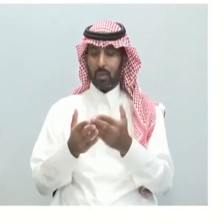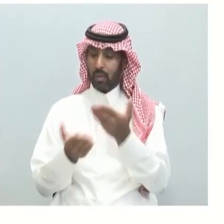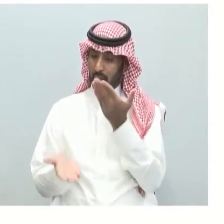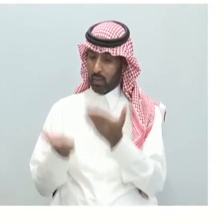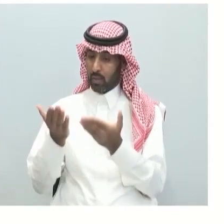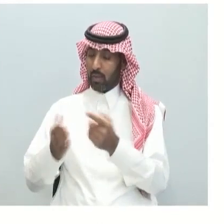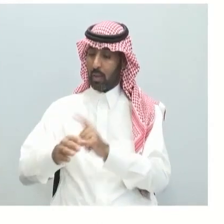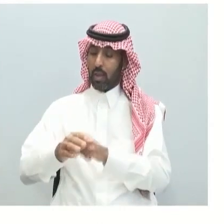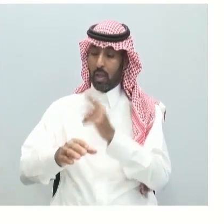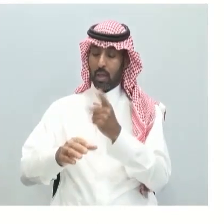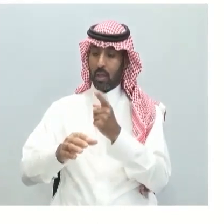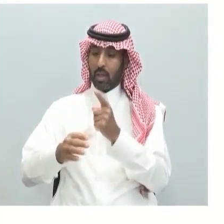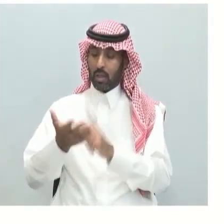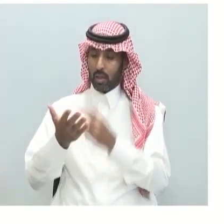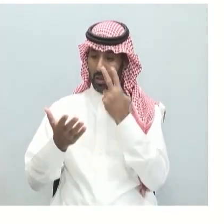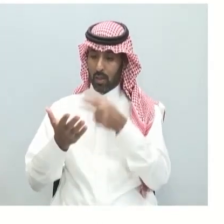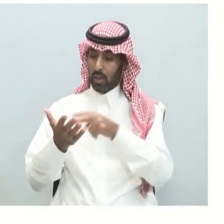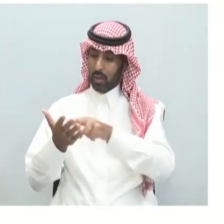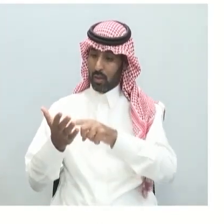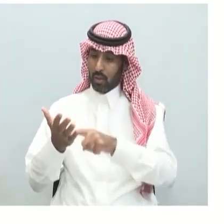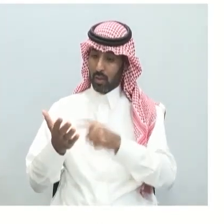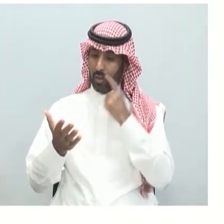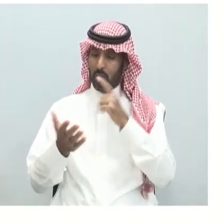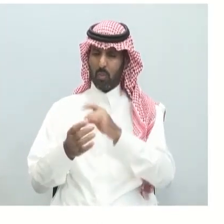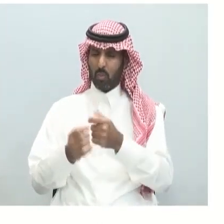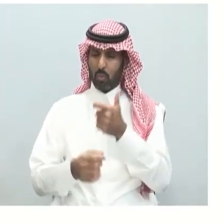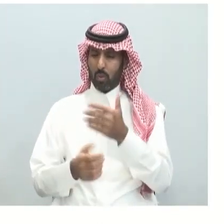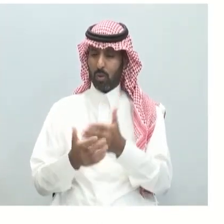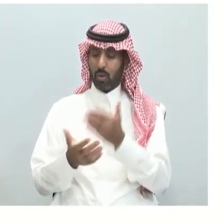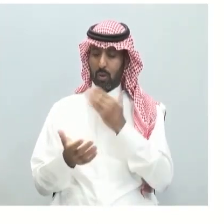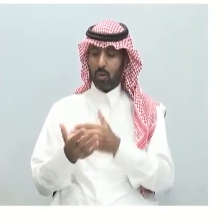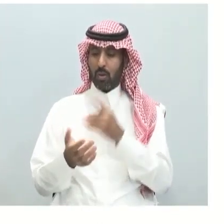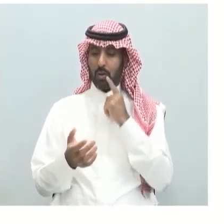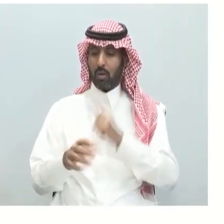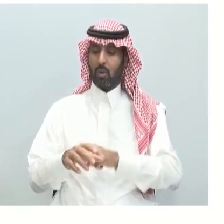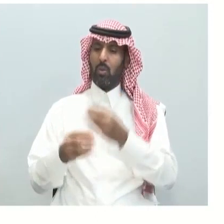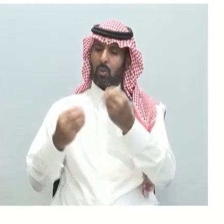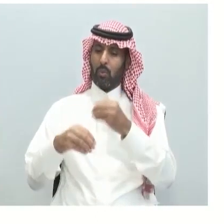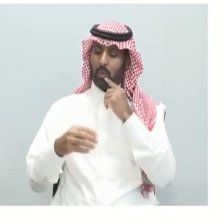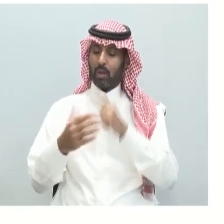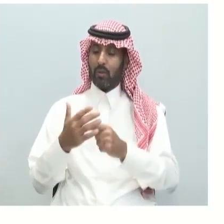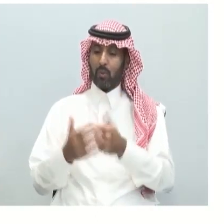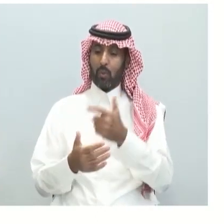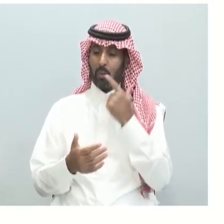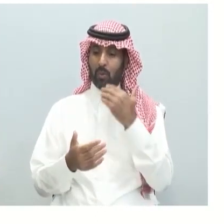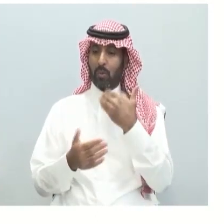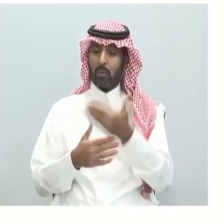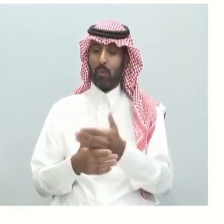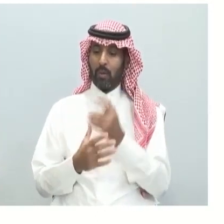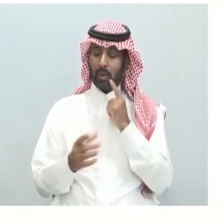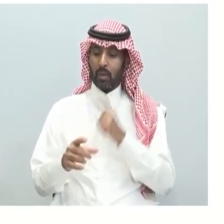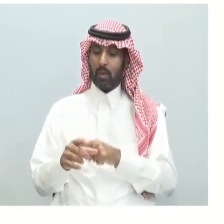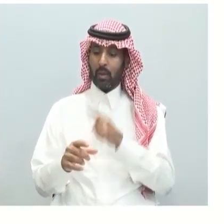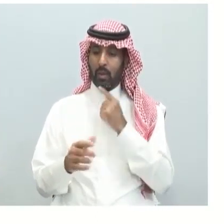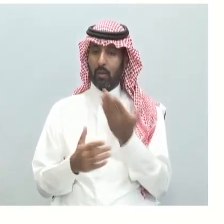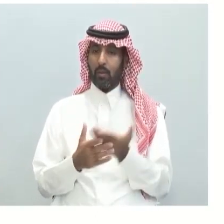prices, we decided to never look back. A lot of time, money, and resources are invested in packaging as a way of making